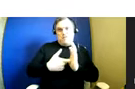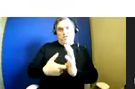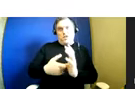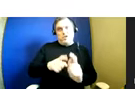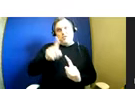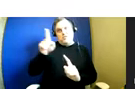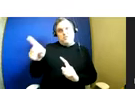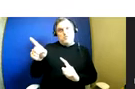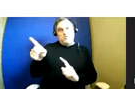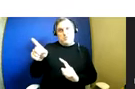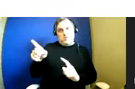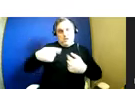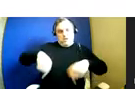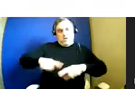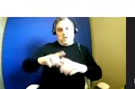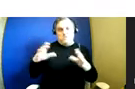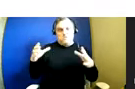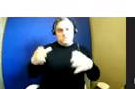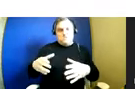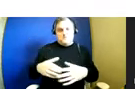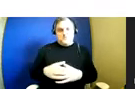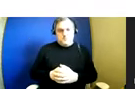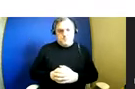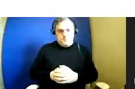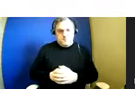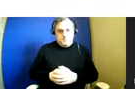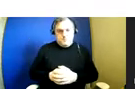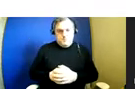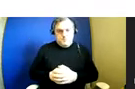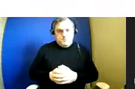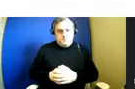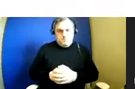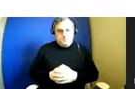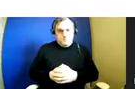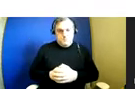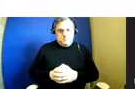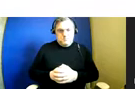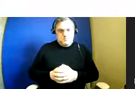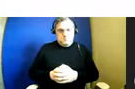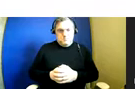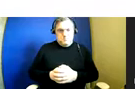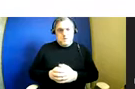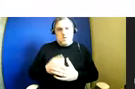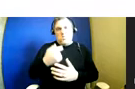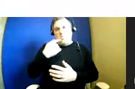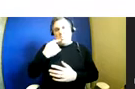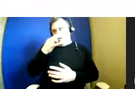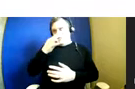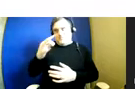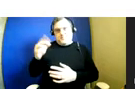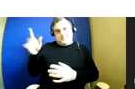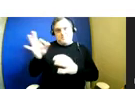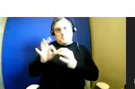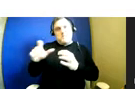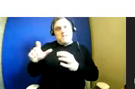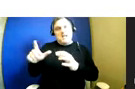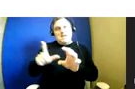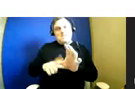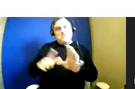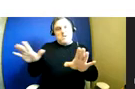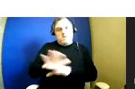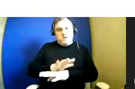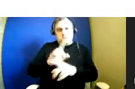post-COVID syndrome assessment clinic. And the box on the right, I'll let Becky cover in a moment, because those are all the different